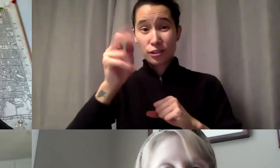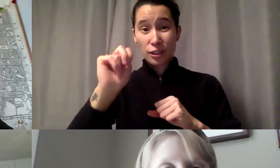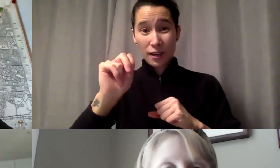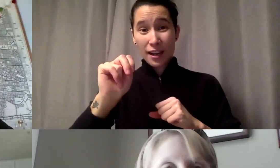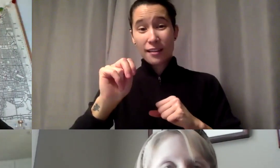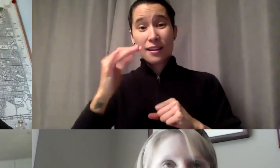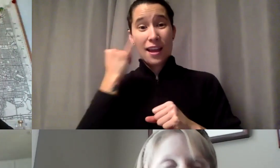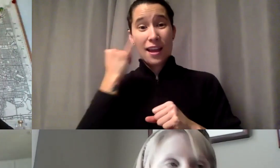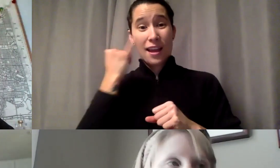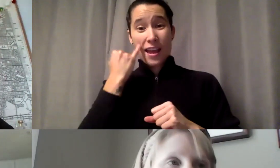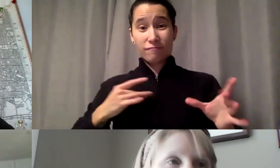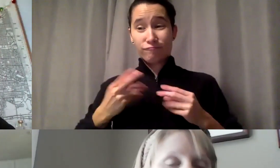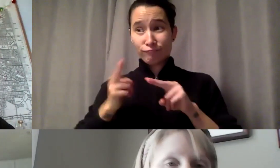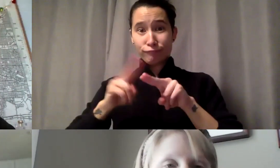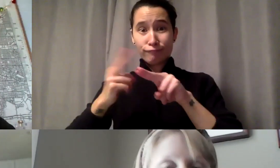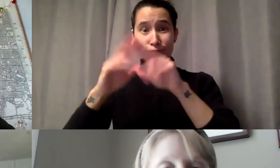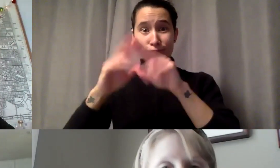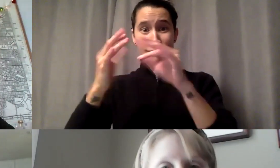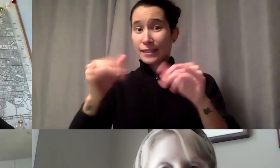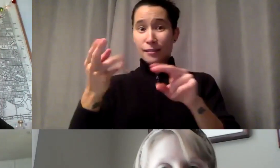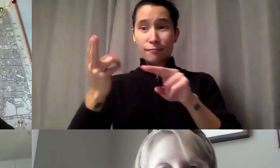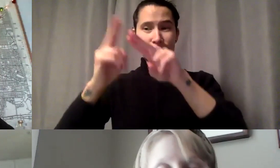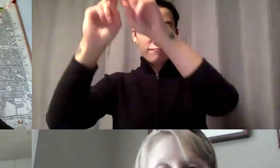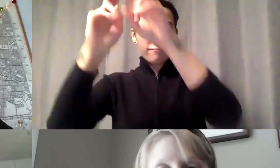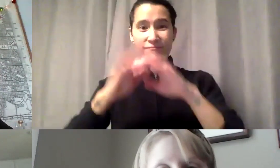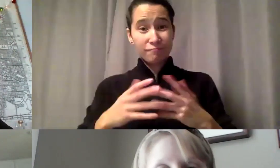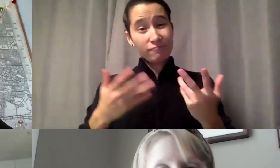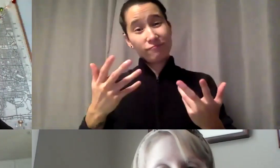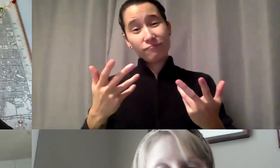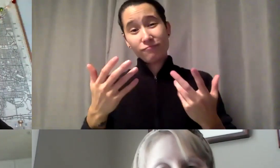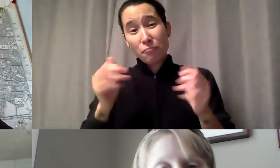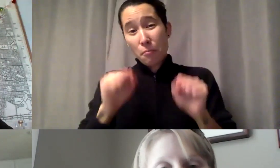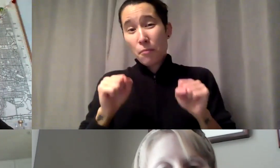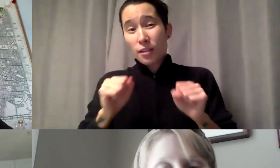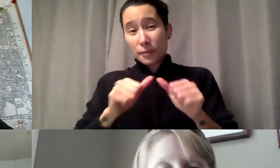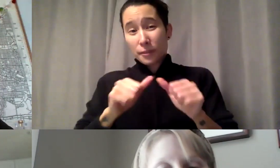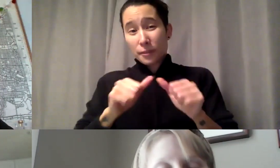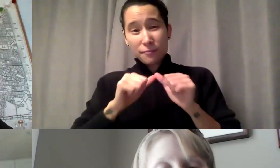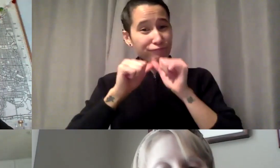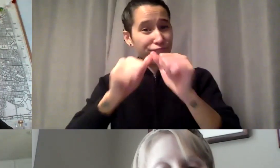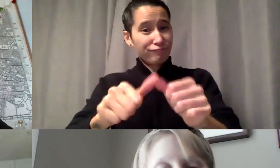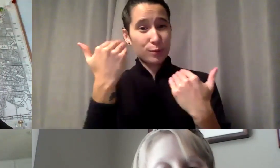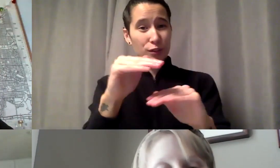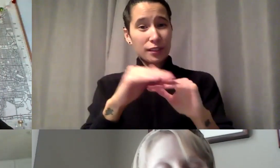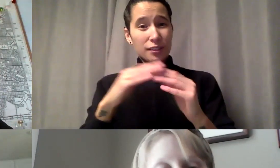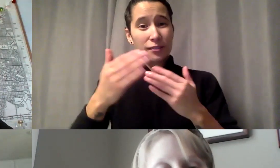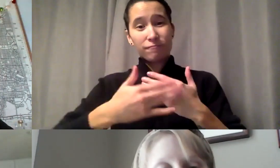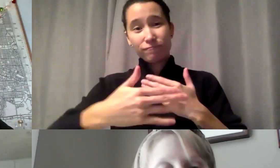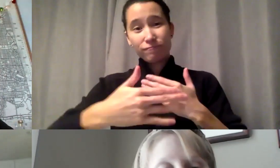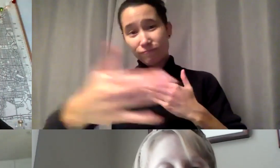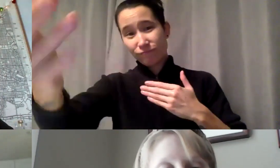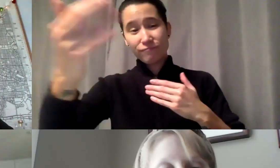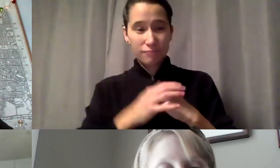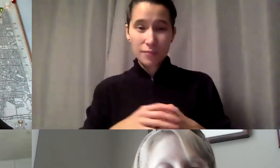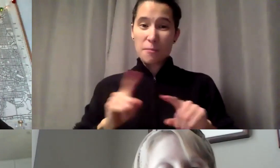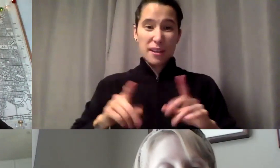The pandemic is impossible to try to guess what's going to happen next. This is what we've planned